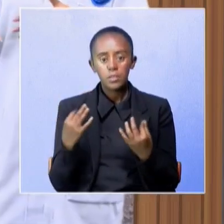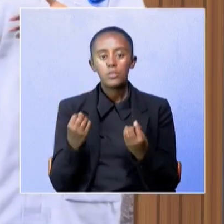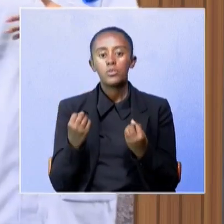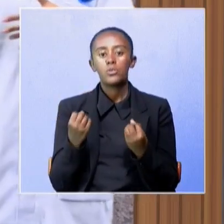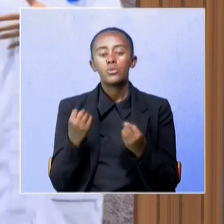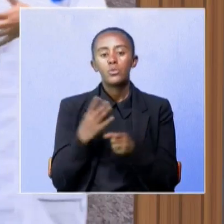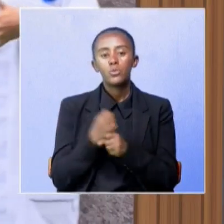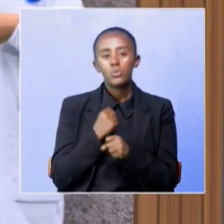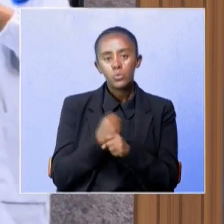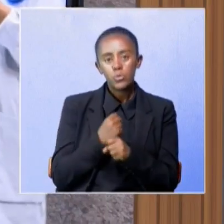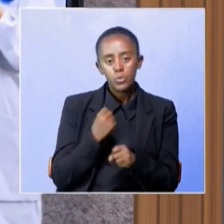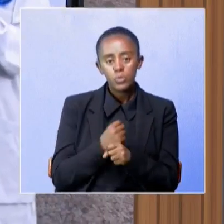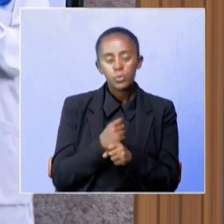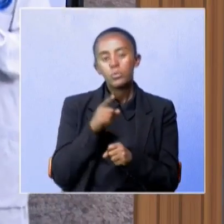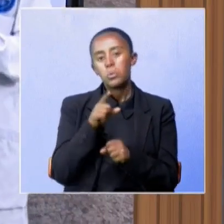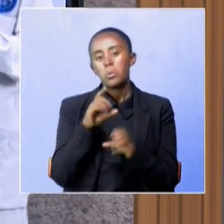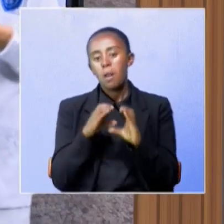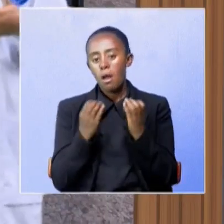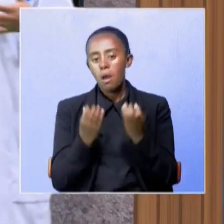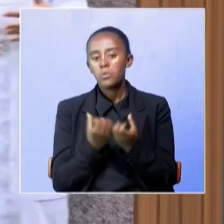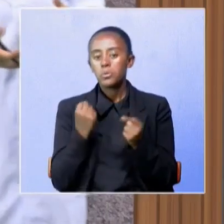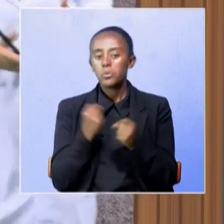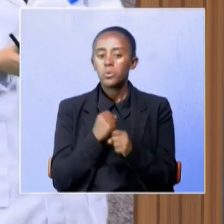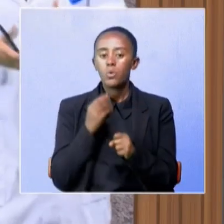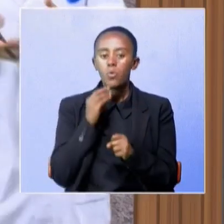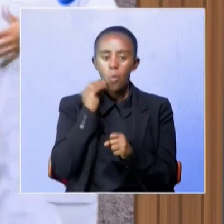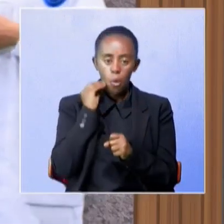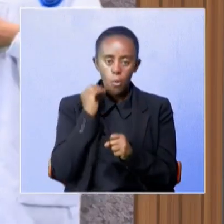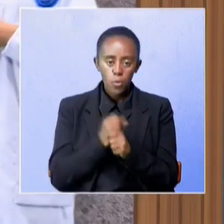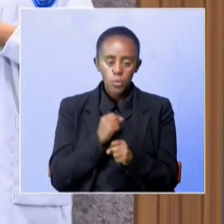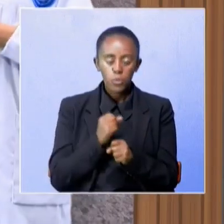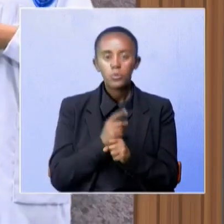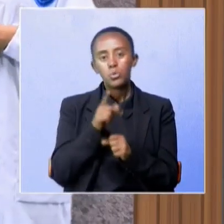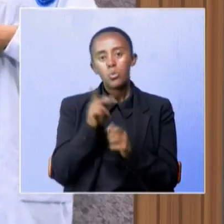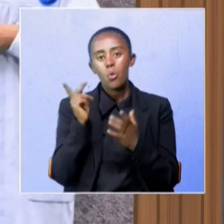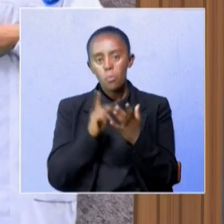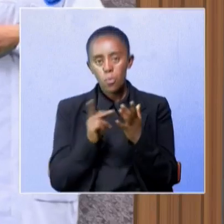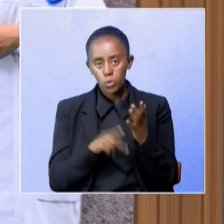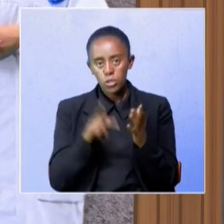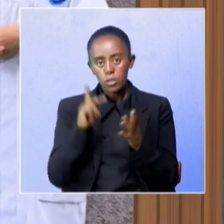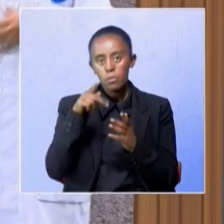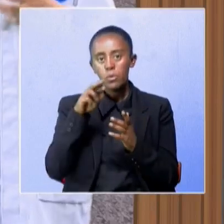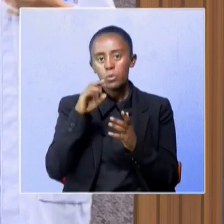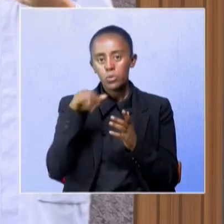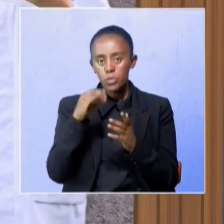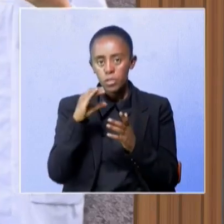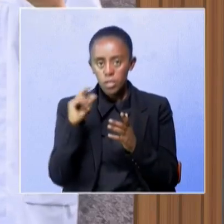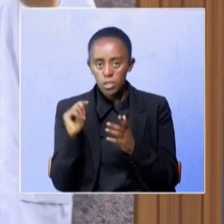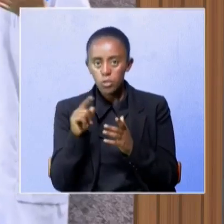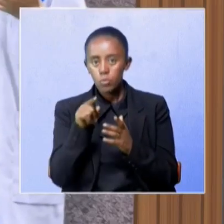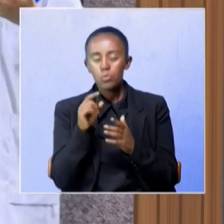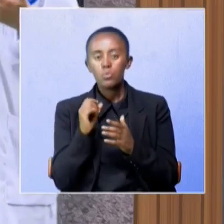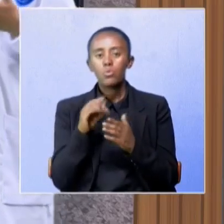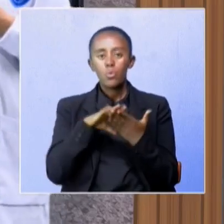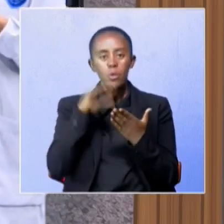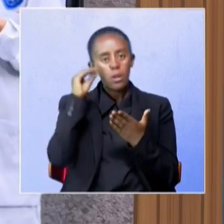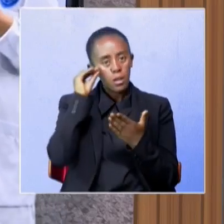your exercises or your classworks or your homeworks or your projects. And you could also learn in a